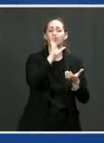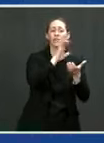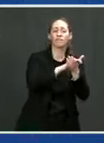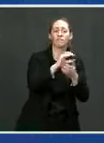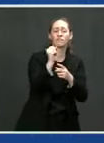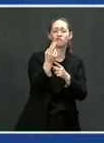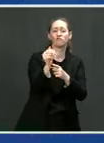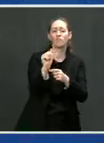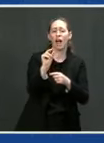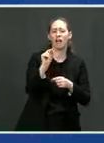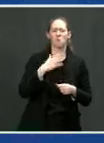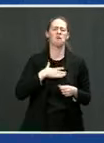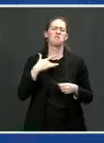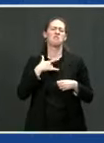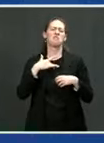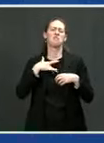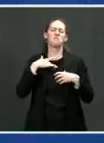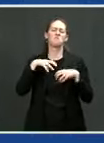It does.